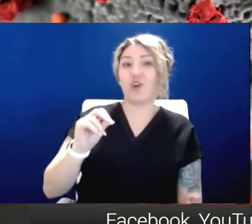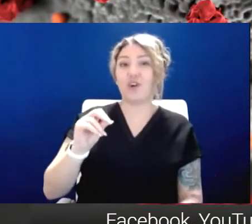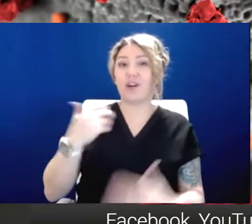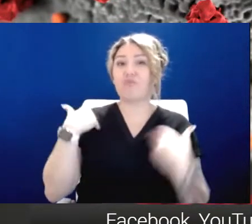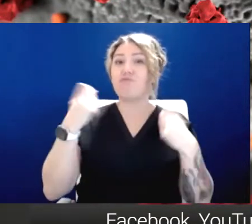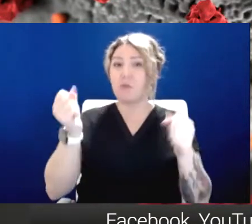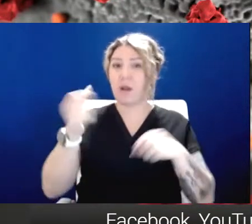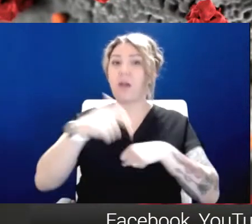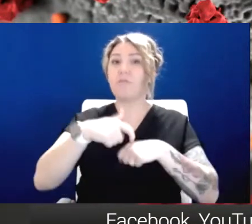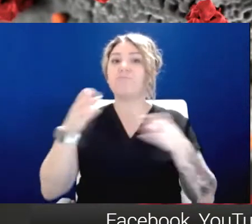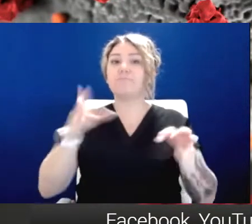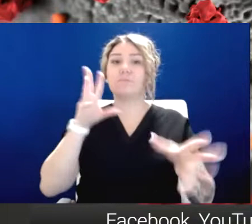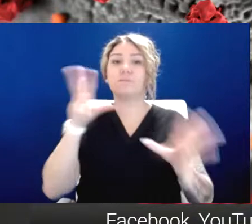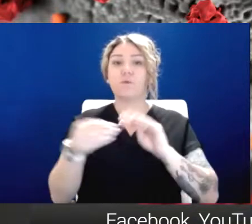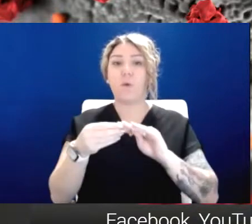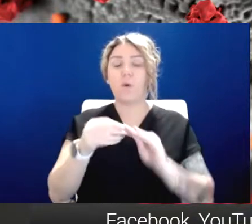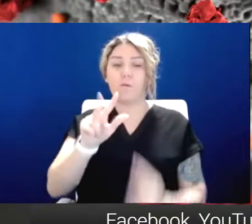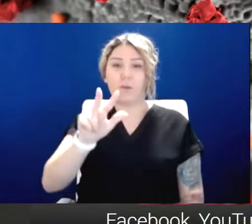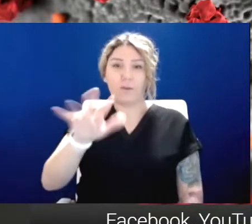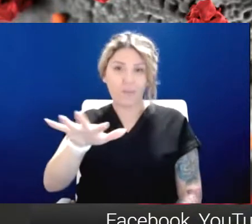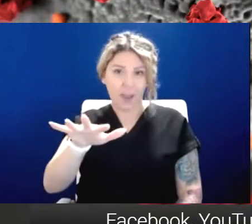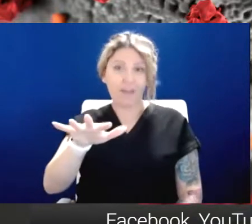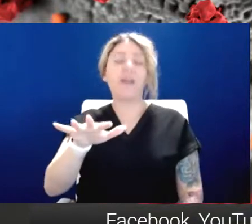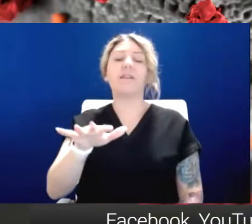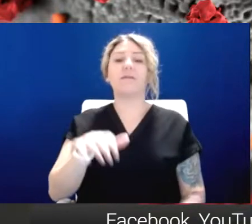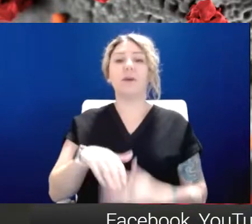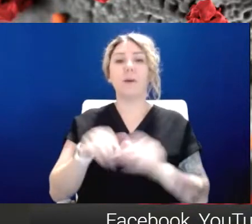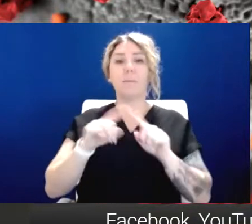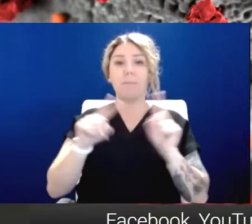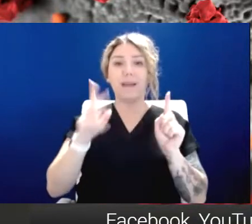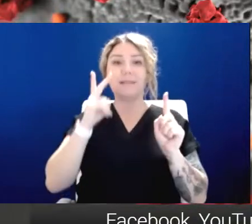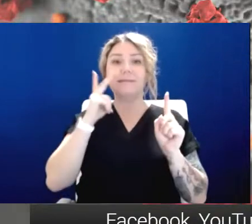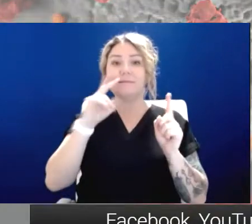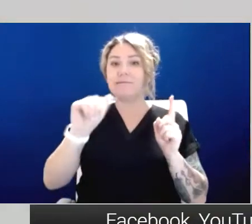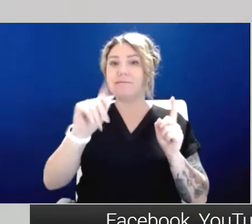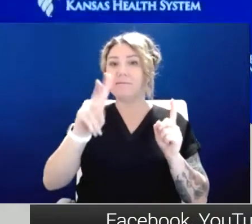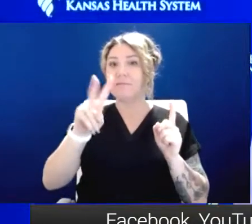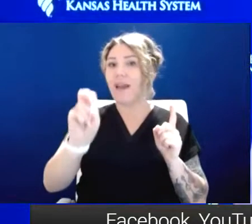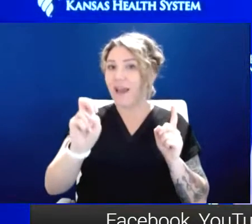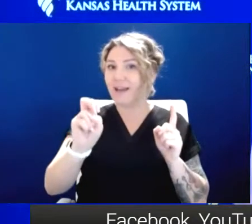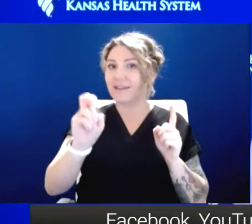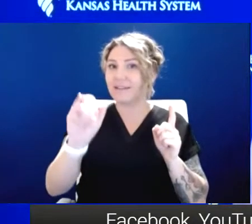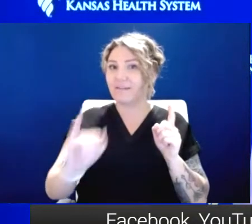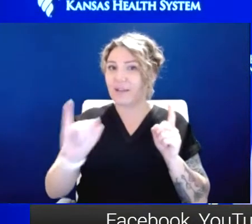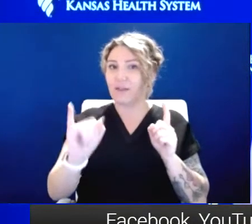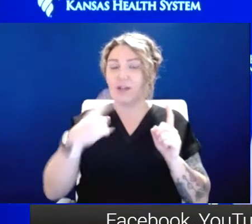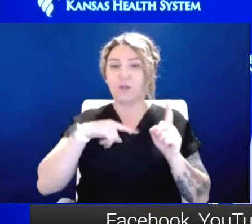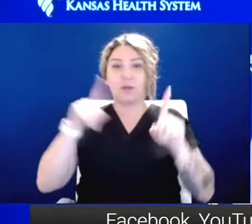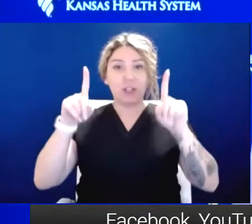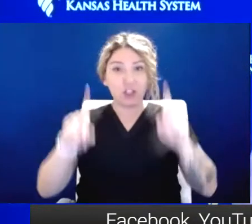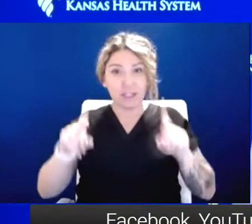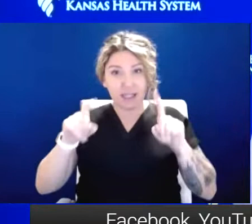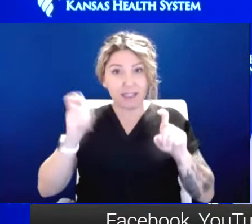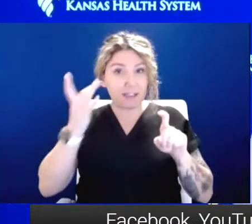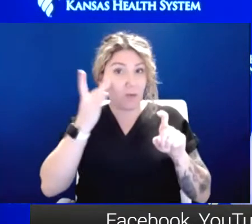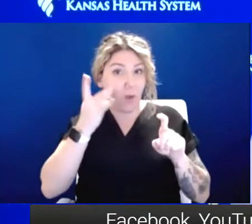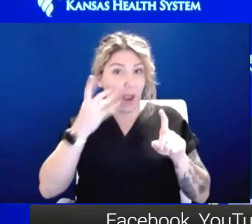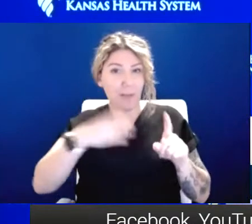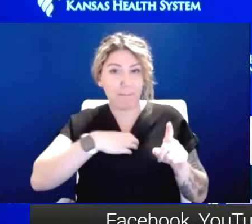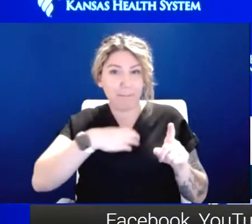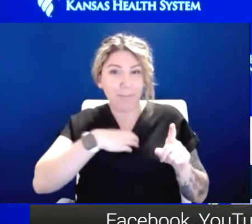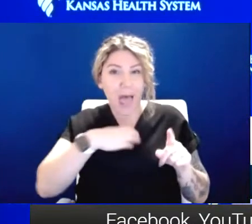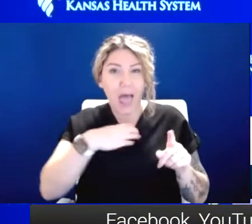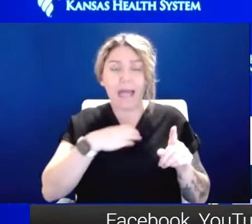again, we are seeing those active infections. So these are patients that we are testing because they have complained of symptoms or we